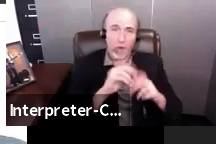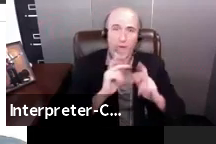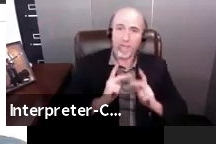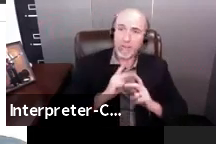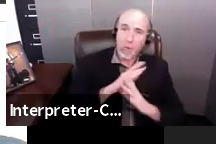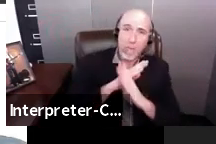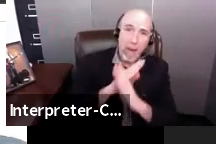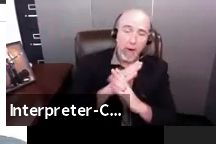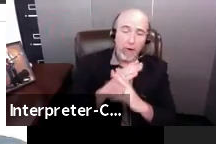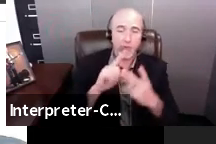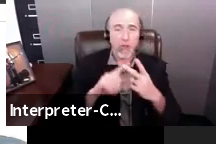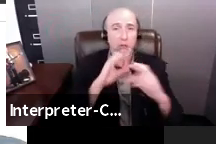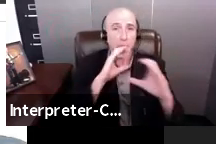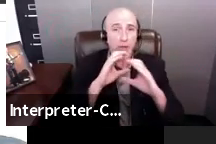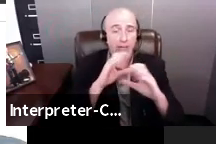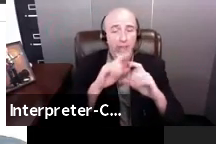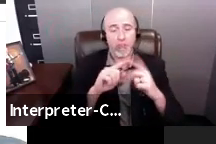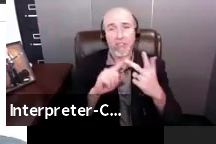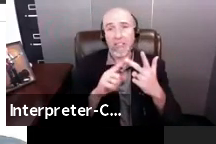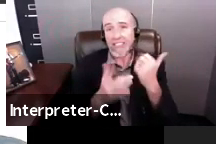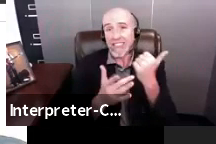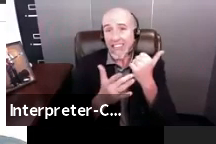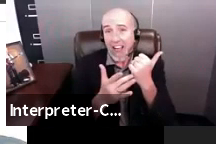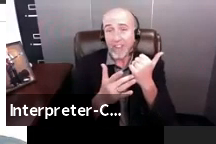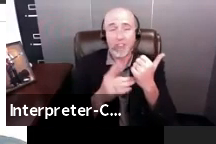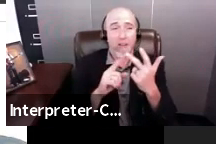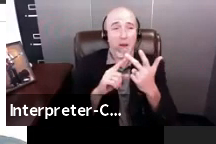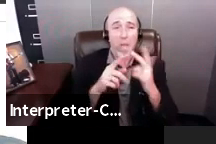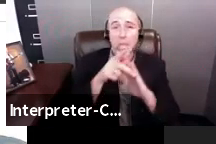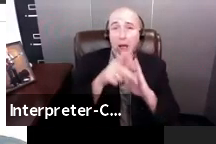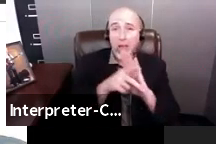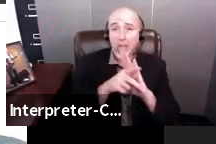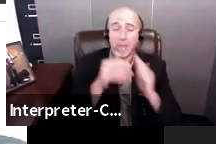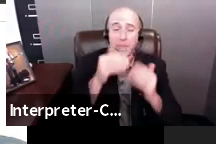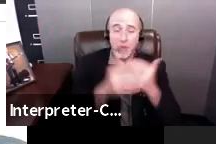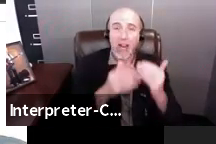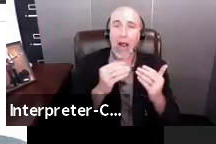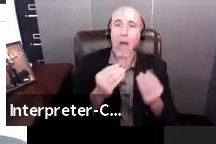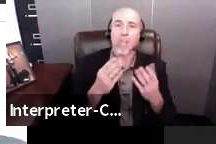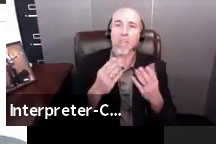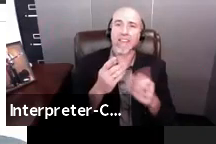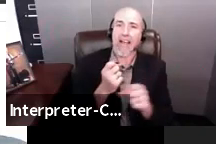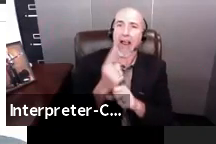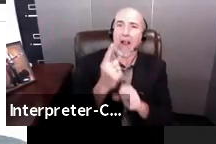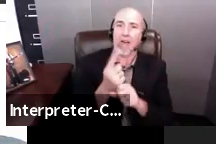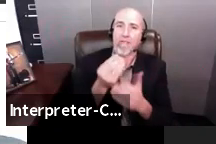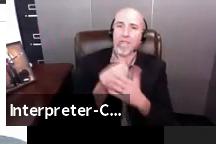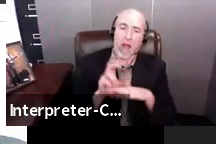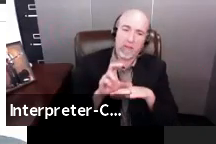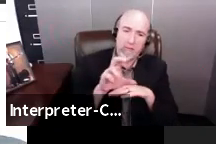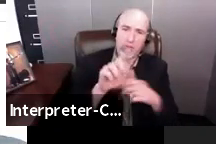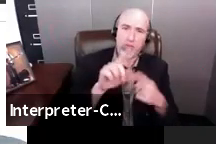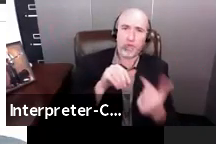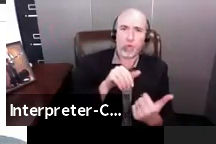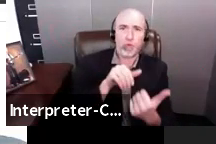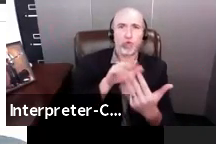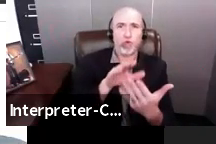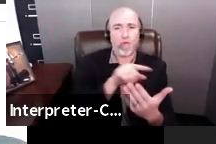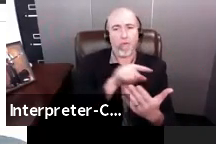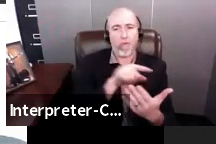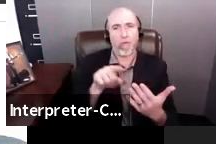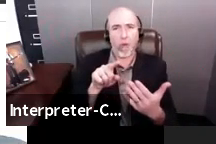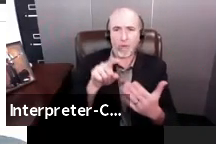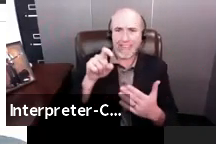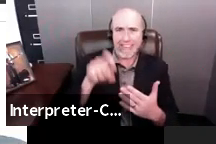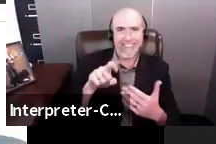communications, technology, policies and procedures, and provides annual funding to address specific needs regarding impediments